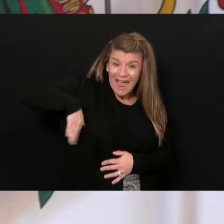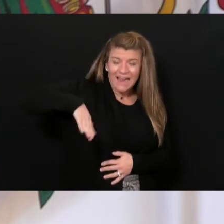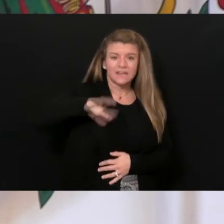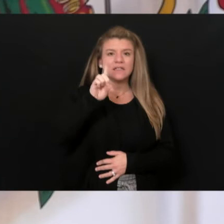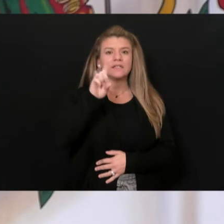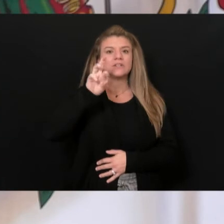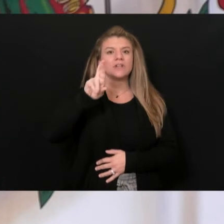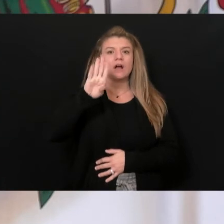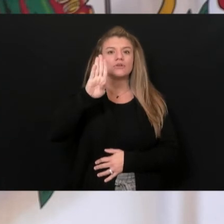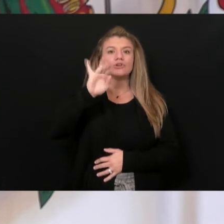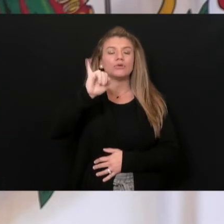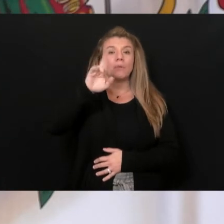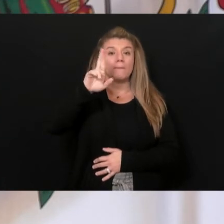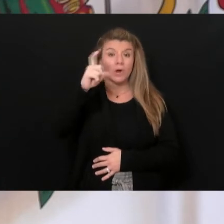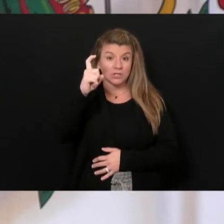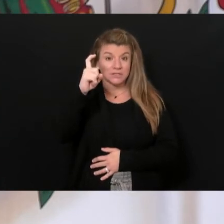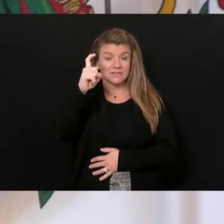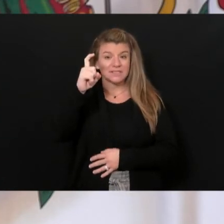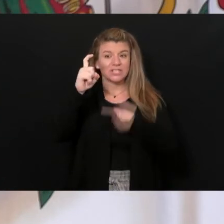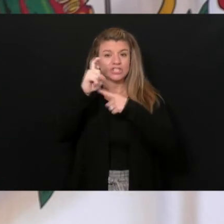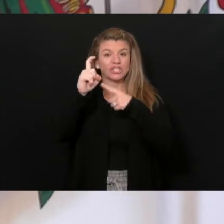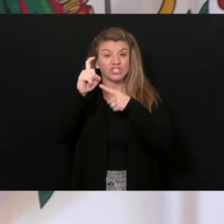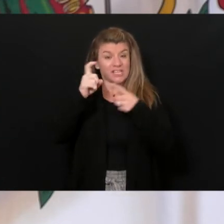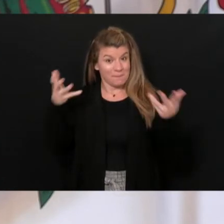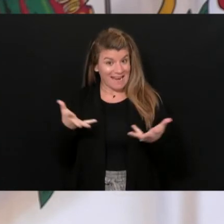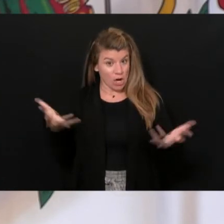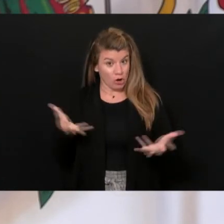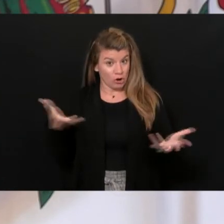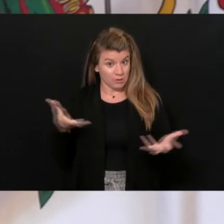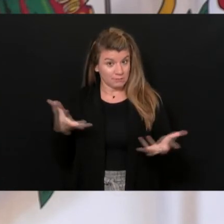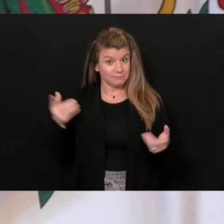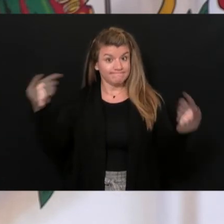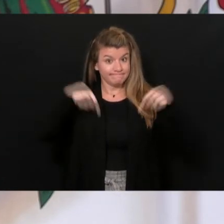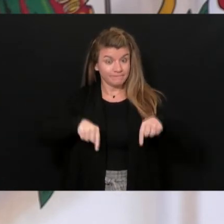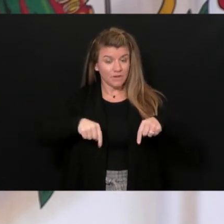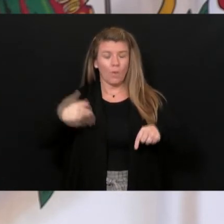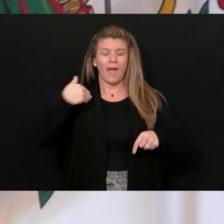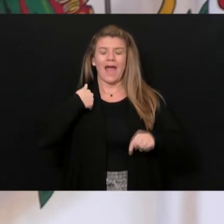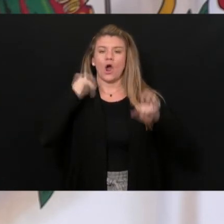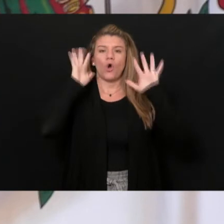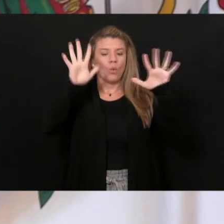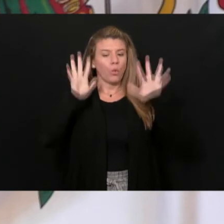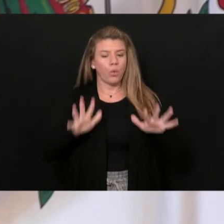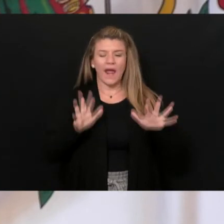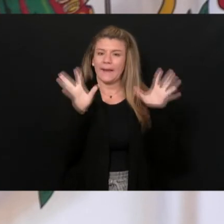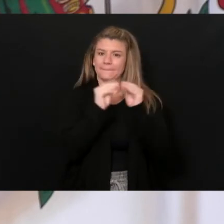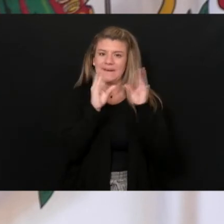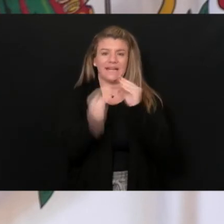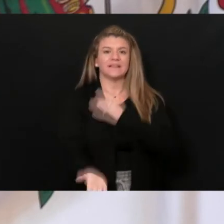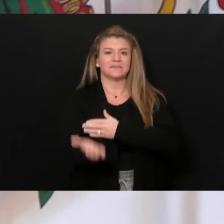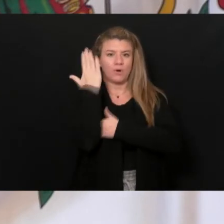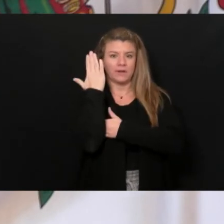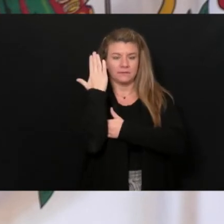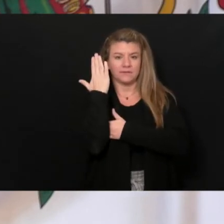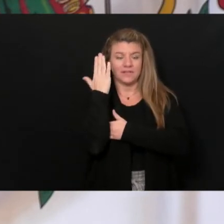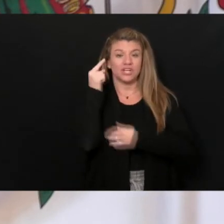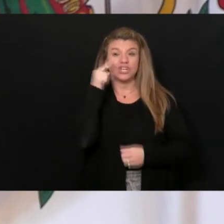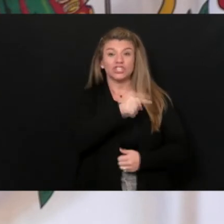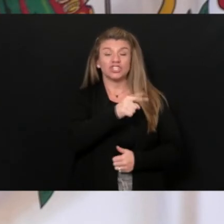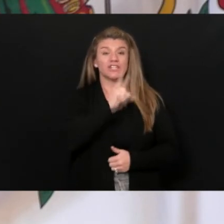Deborah Burks has been here. We've had a great meeting with her this morning. She's